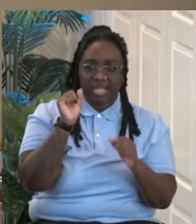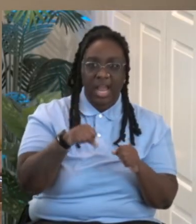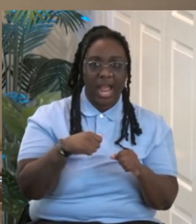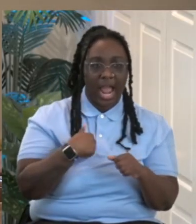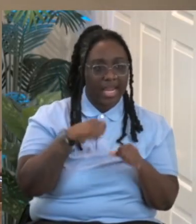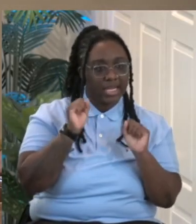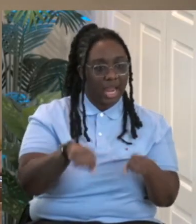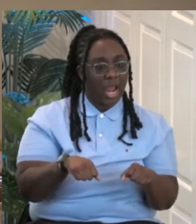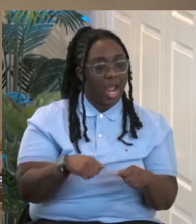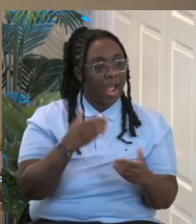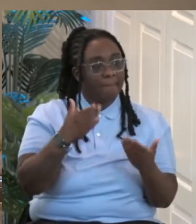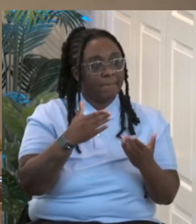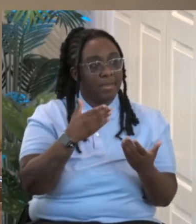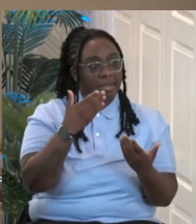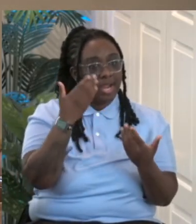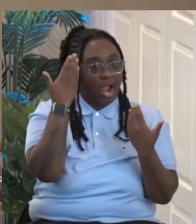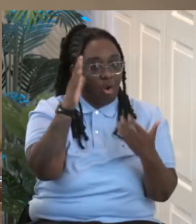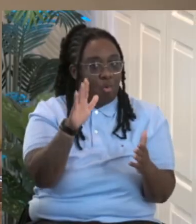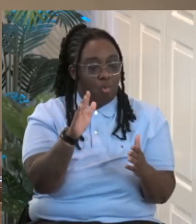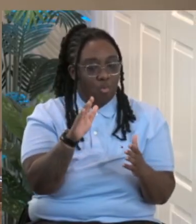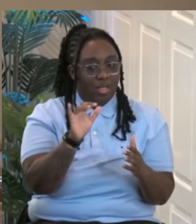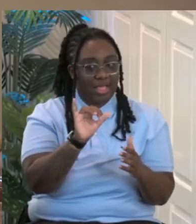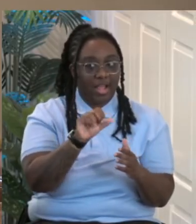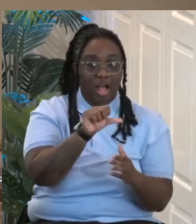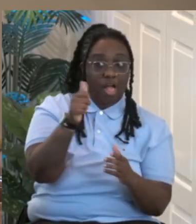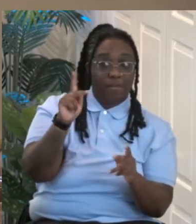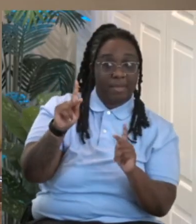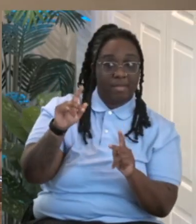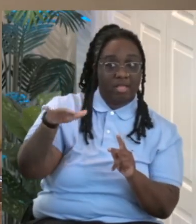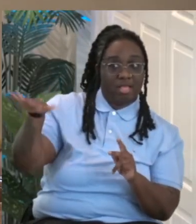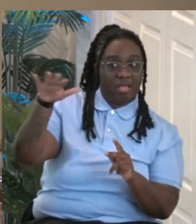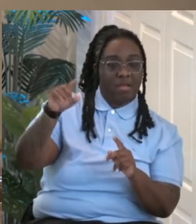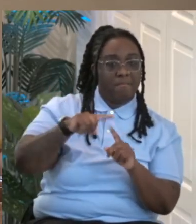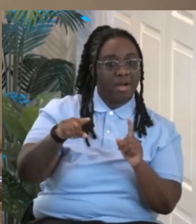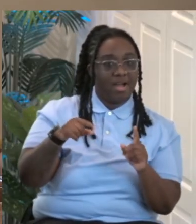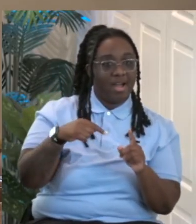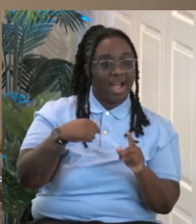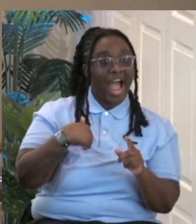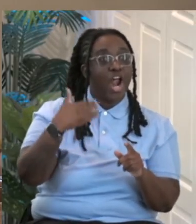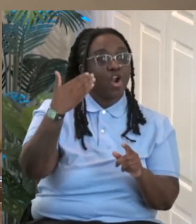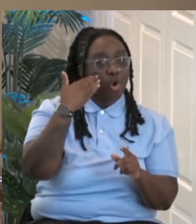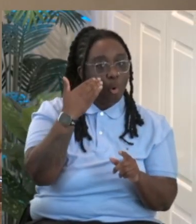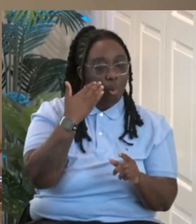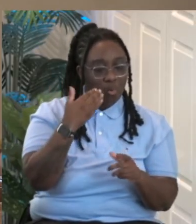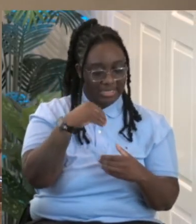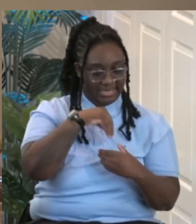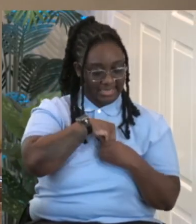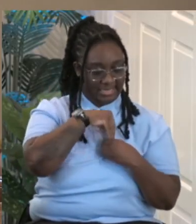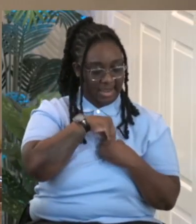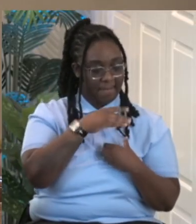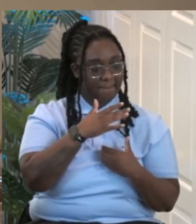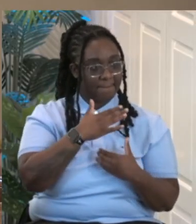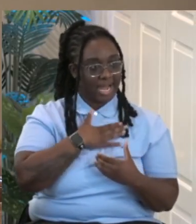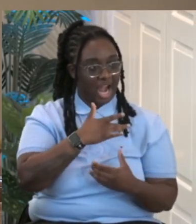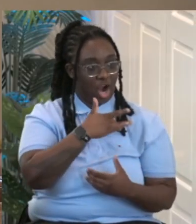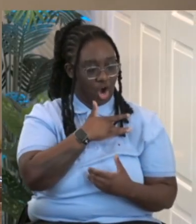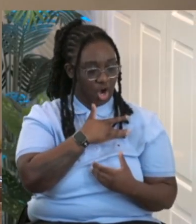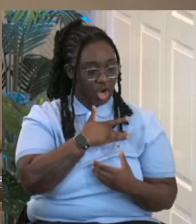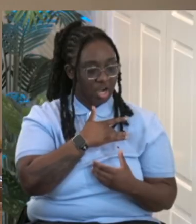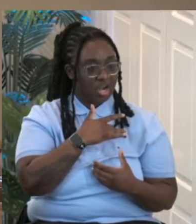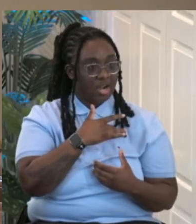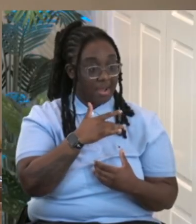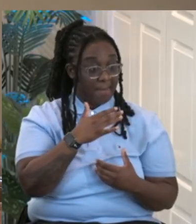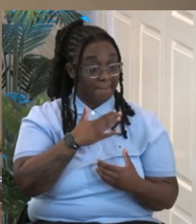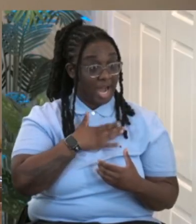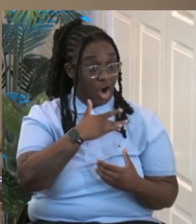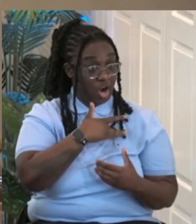of these other folks know, but I know what's in my heart. And my heart says justice is most important. That is what you have to have.